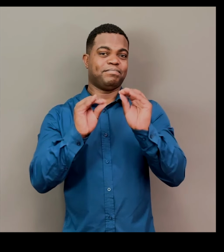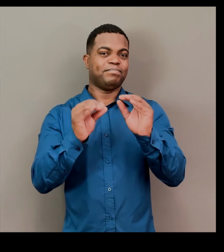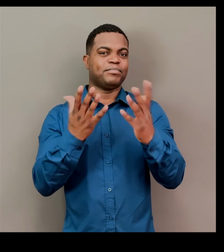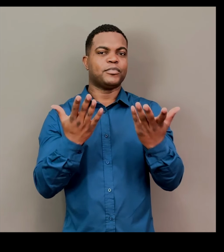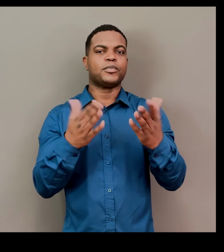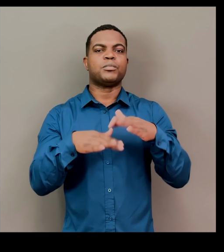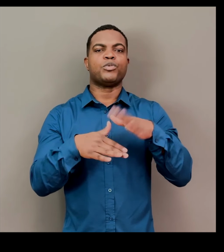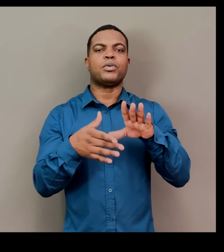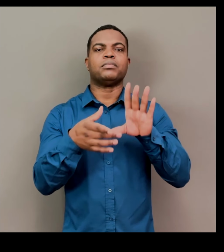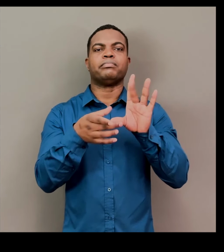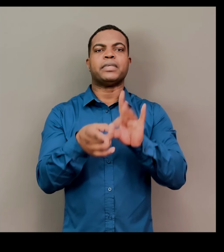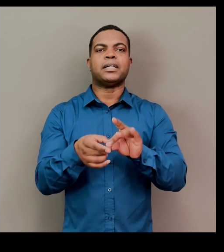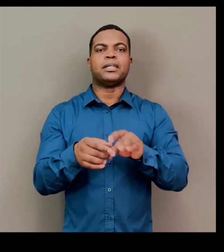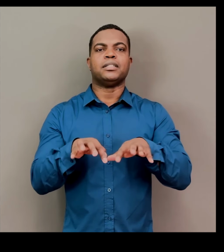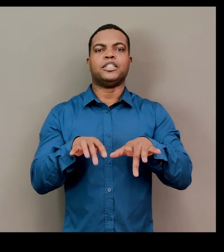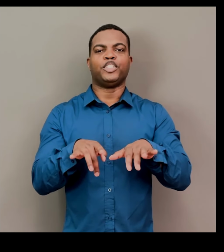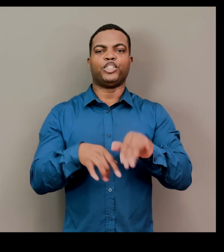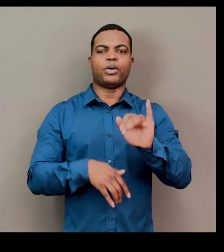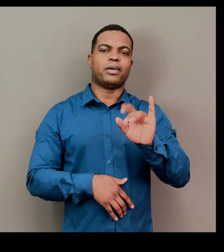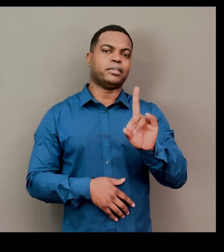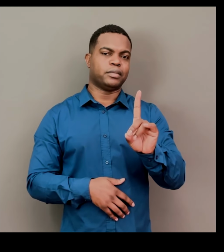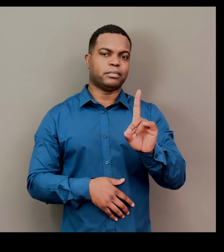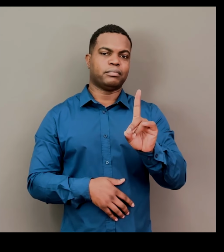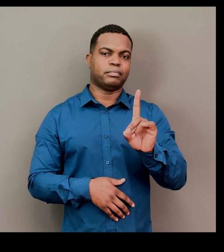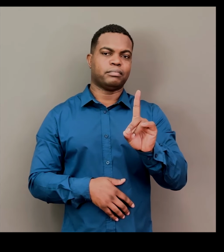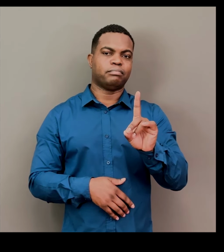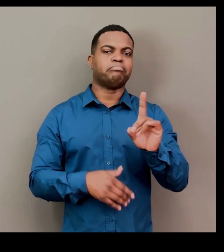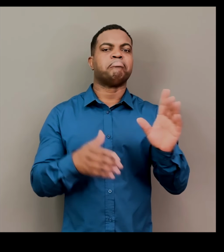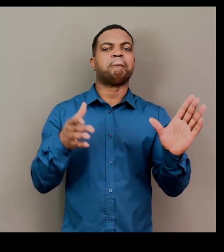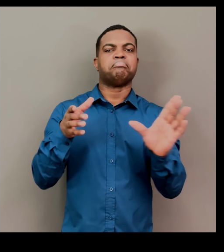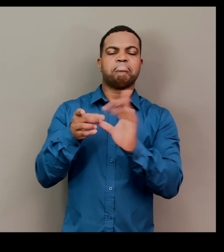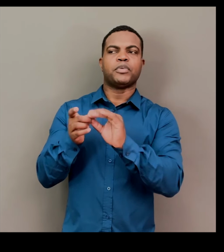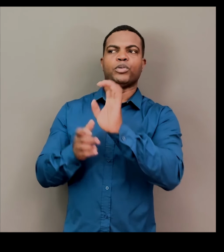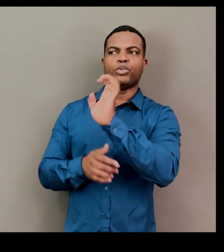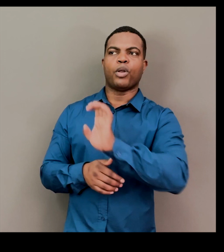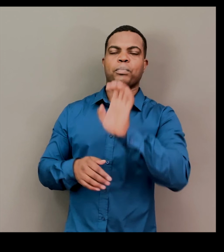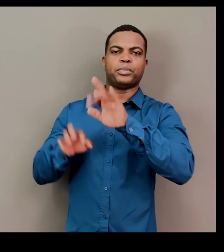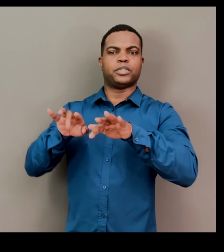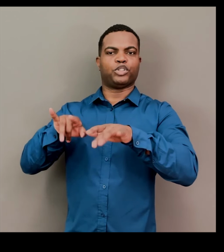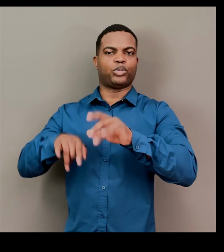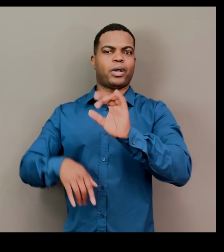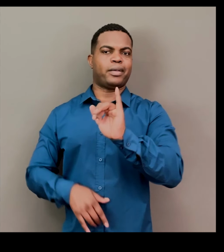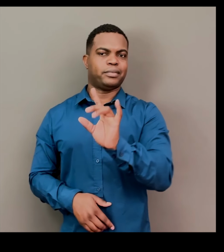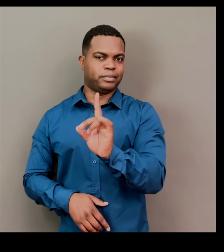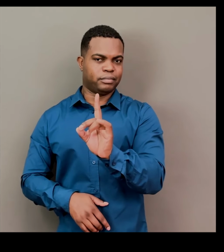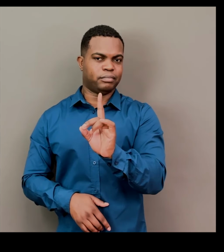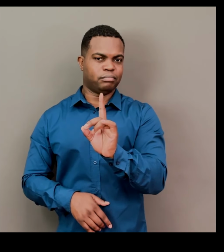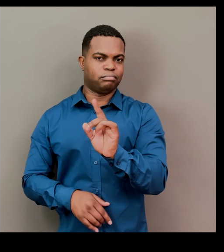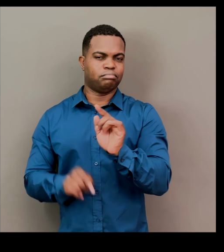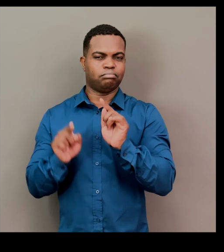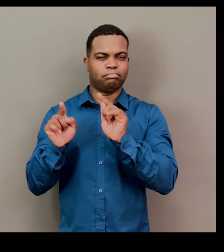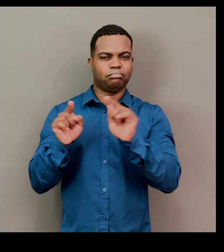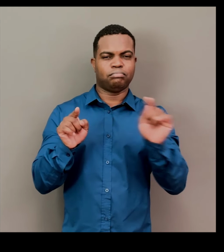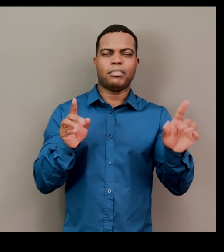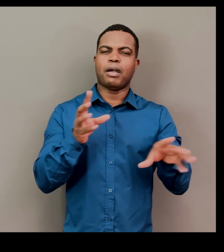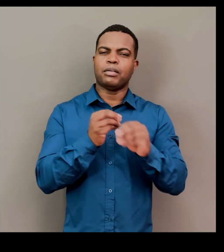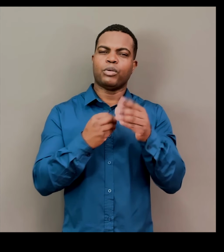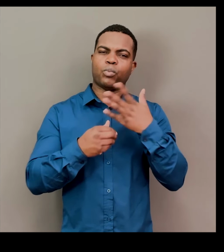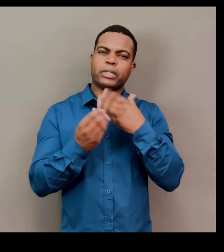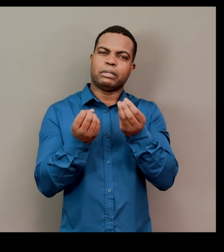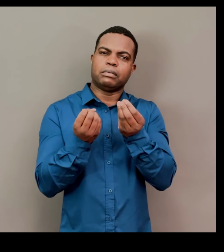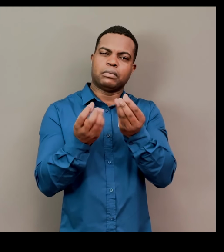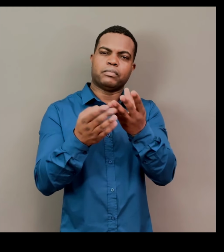the digital identity and the European digital identity, and especially we will try to give